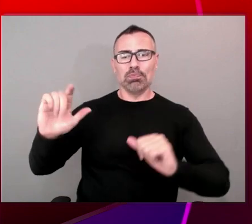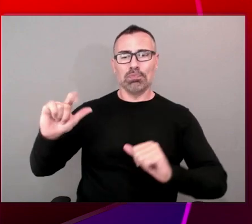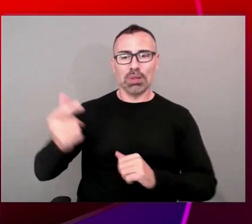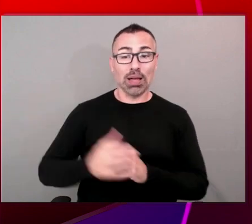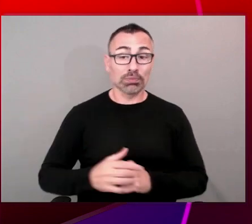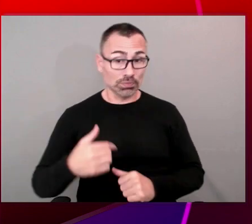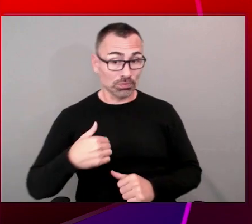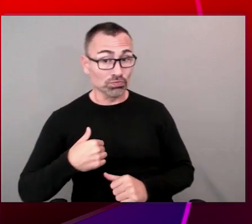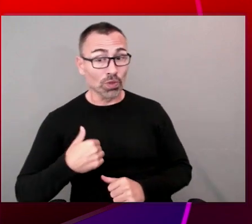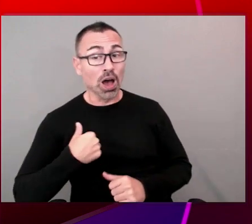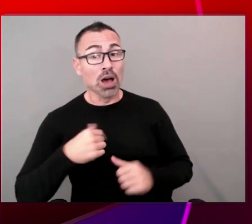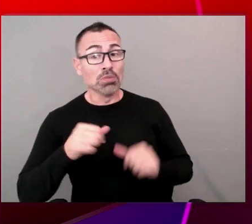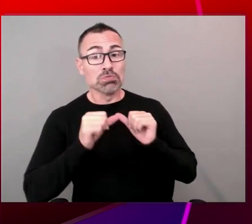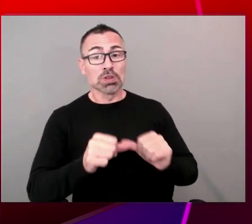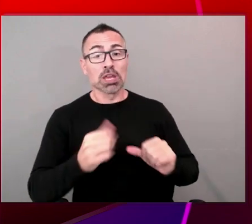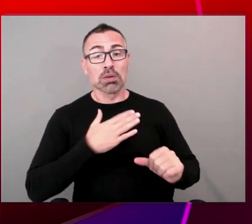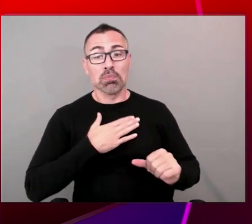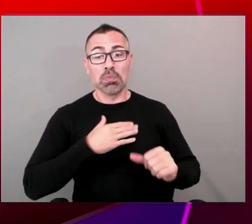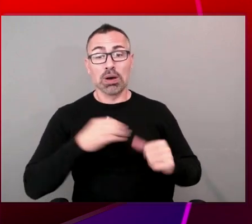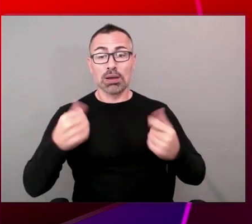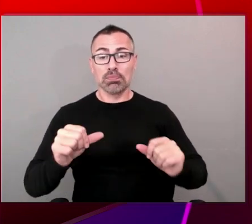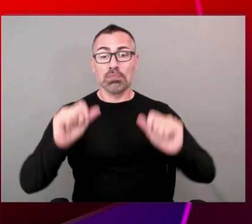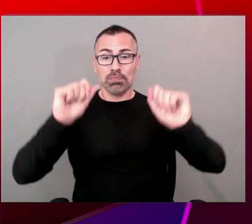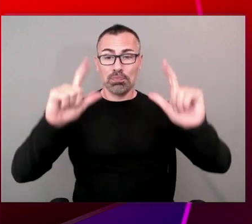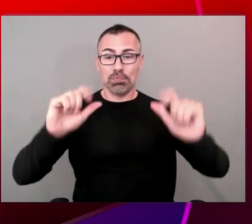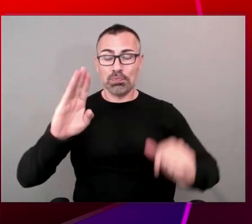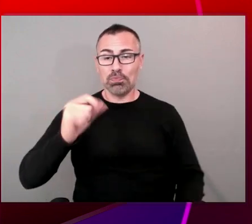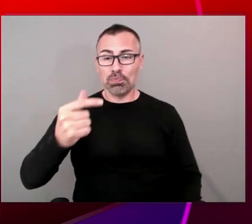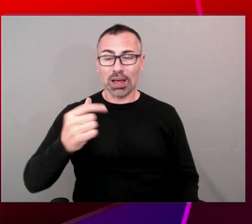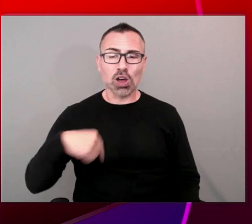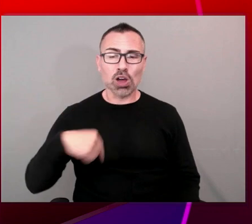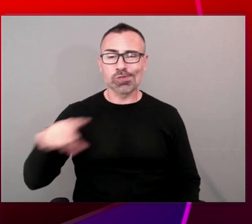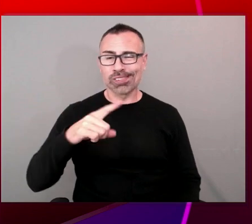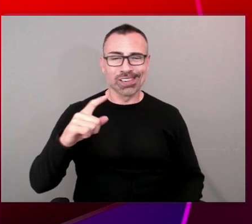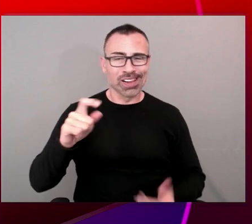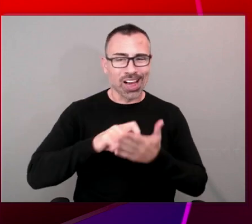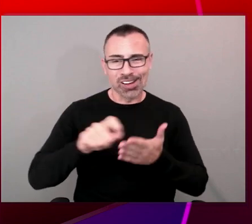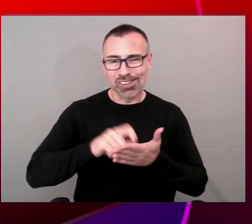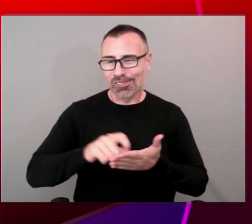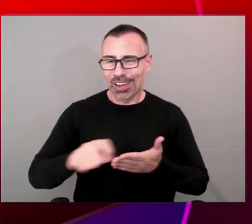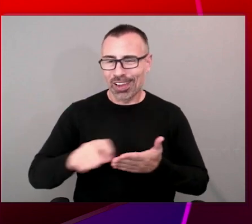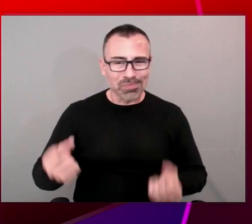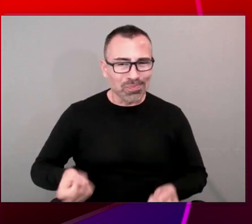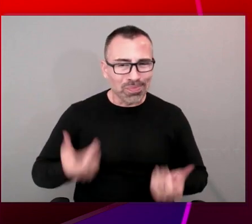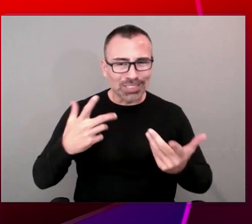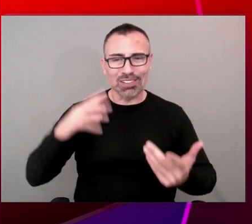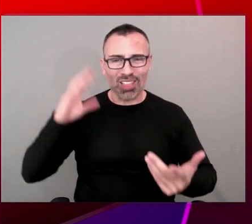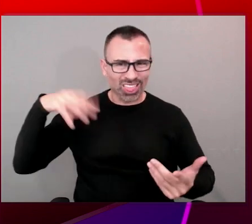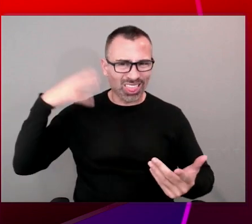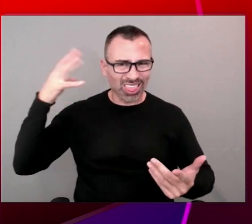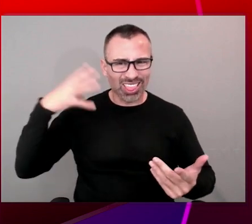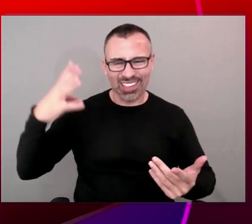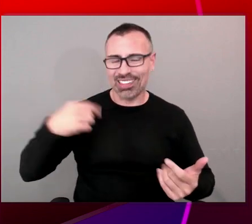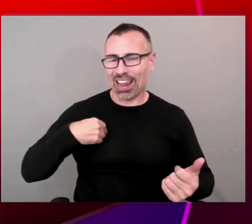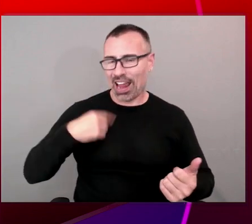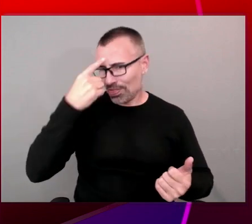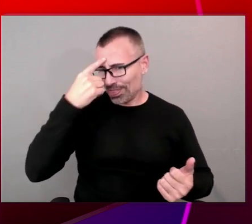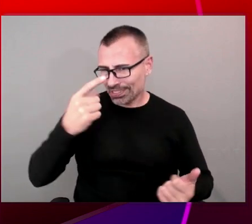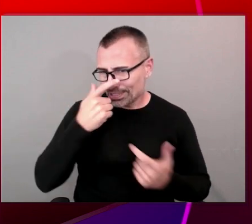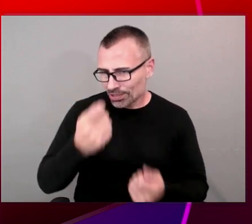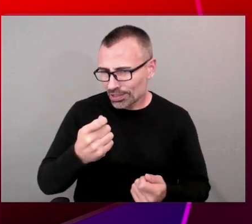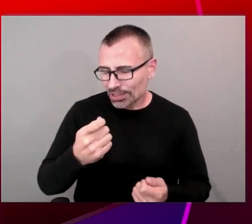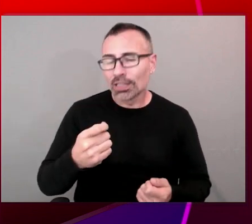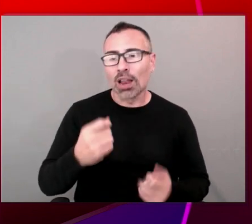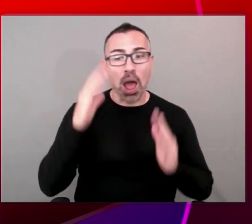own blog where I write all sorts of insanity or drivel over the years that I find interesting. Hopefully others will find it educational, interesting as